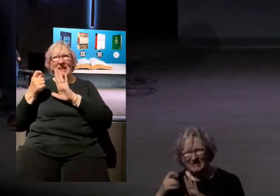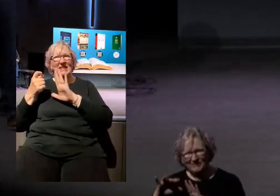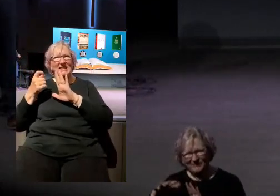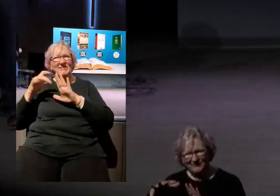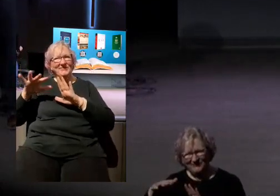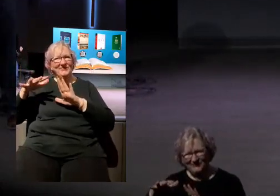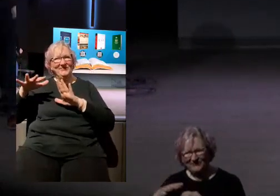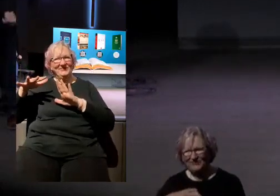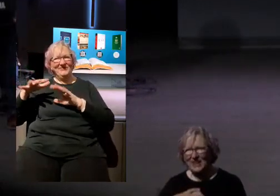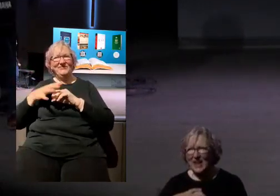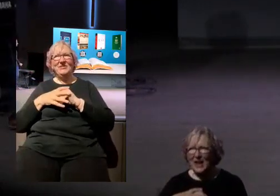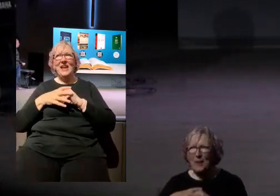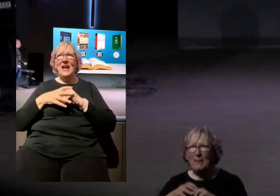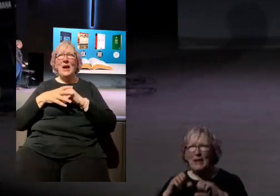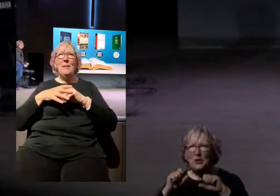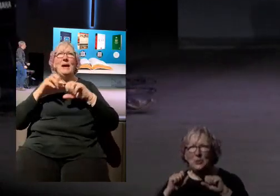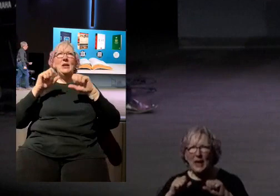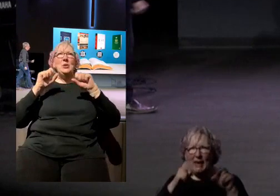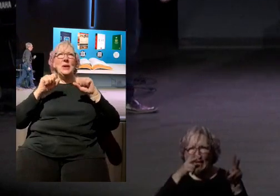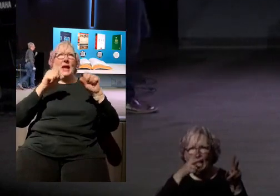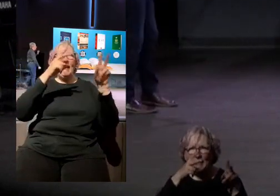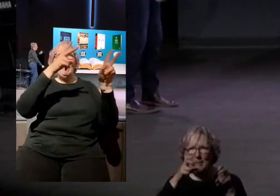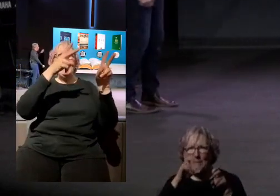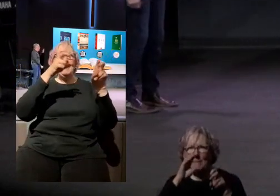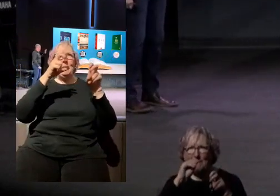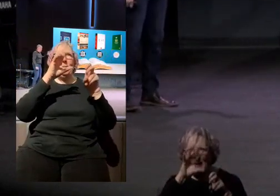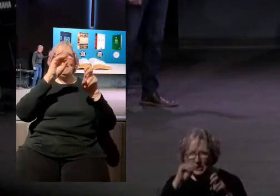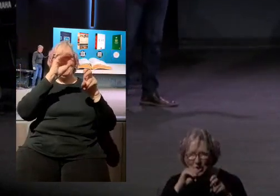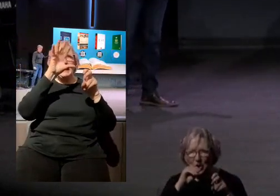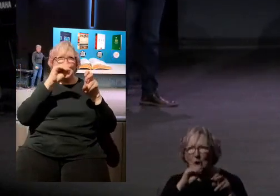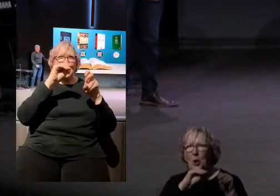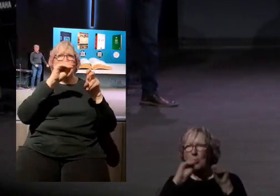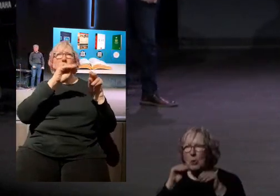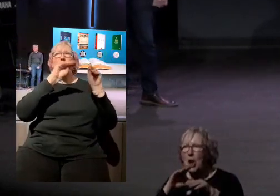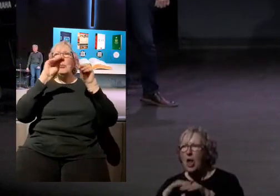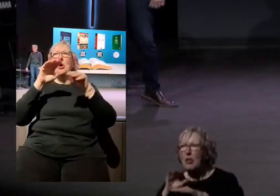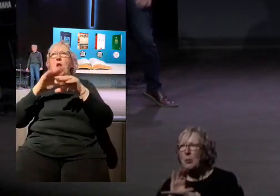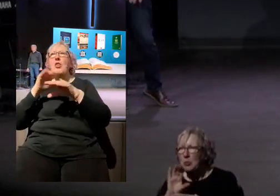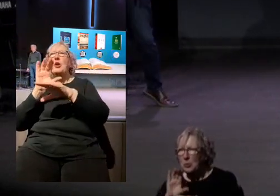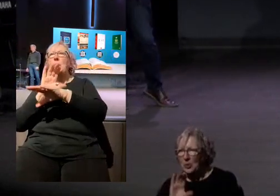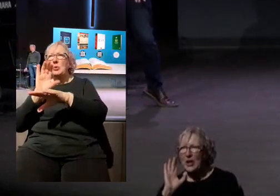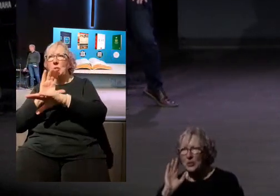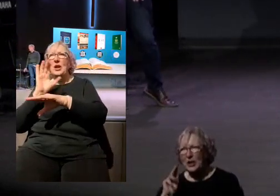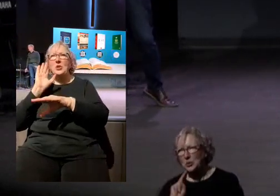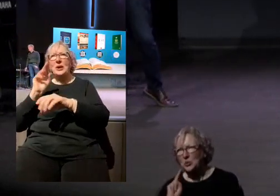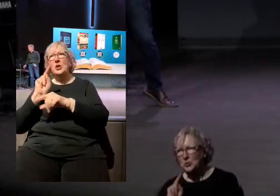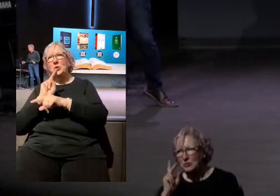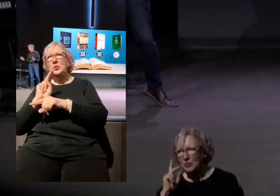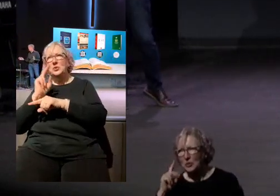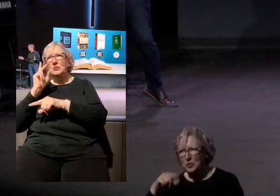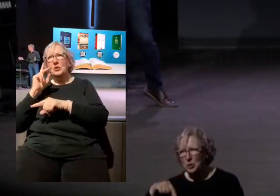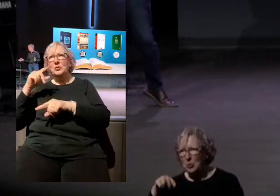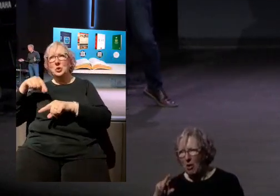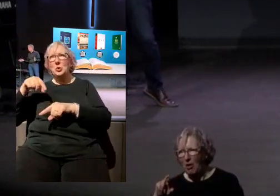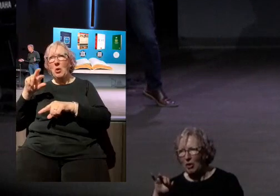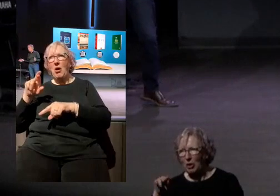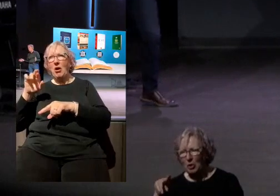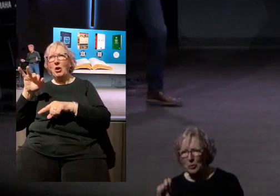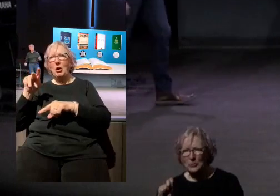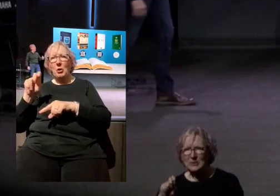computer, then you can scan the QR codes. Four good study Bibles. And I'm not suggesting you get every one, but they all serve a different